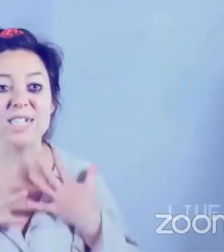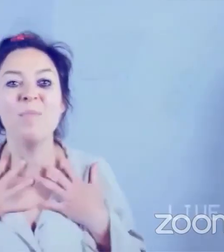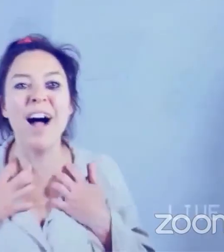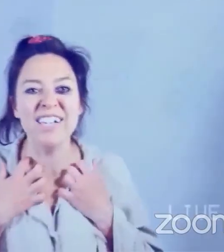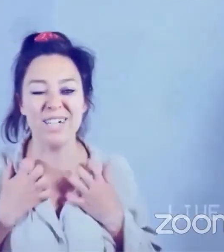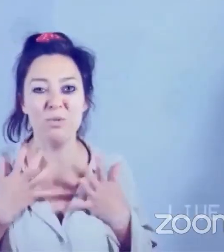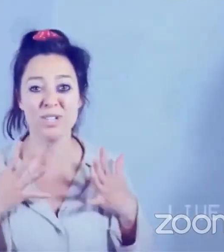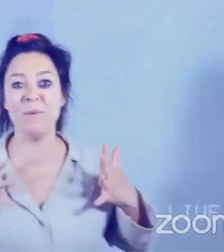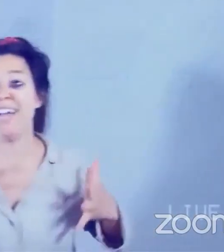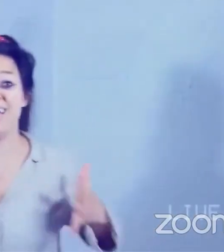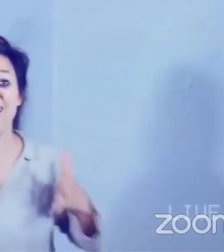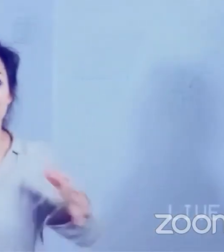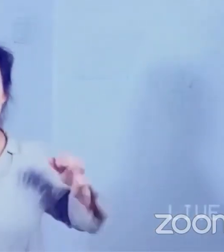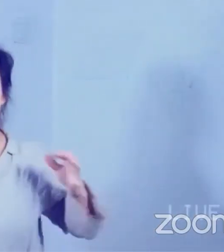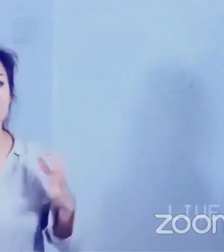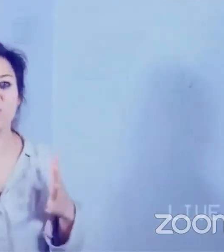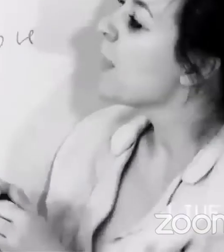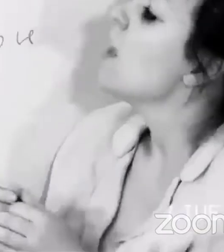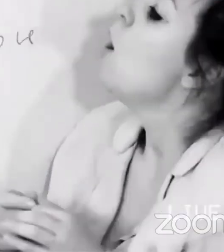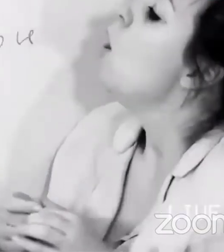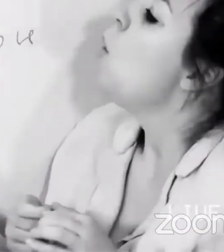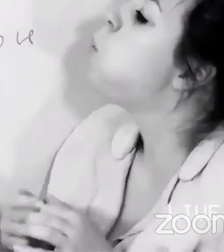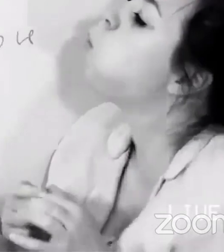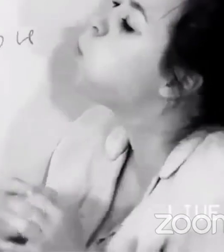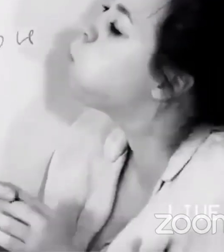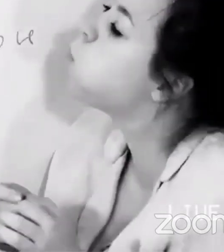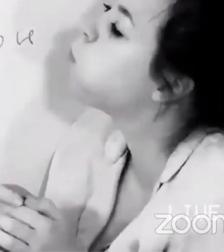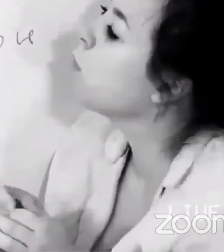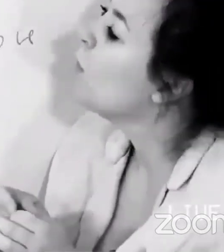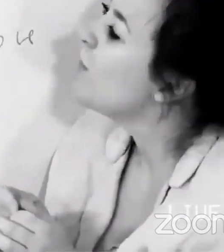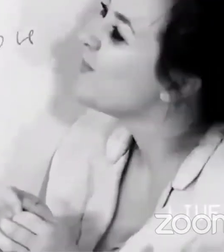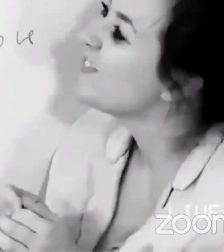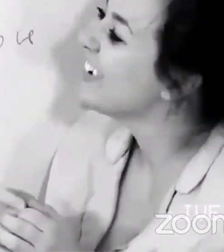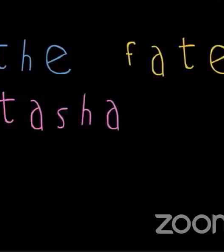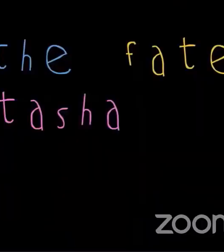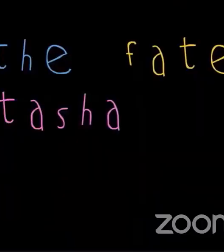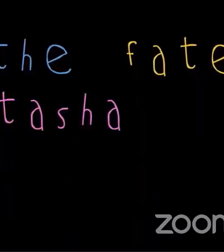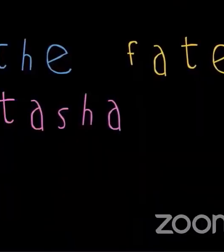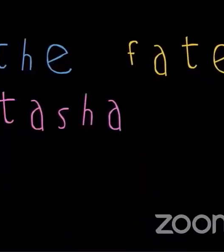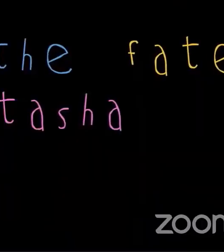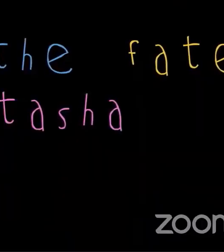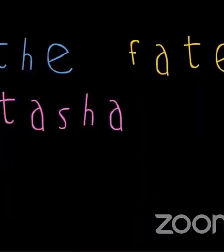He's mine! He was mine! I had no intention of giving him away and then she comes and won!